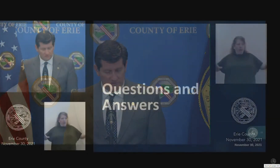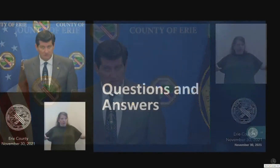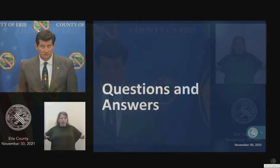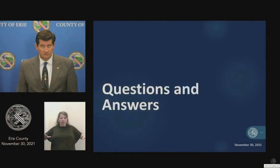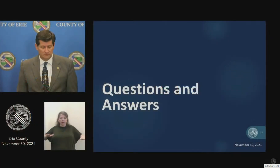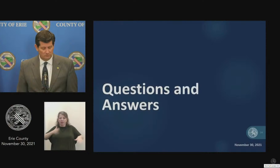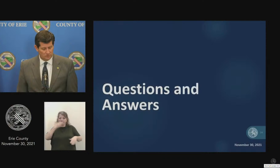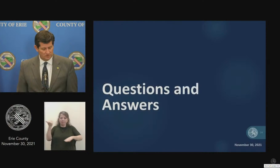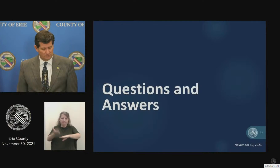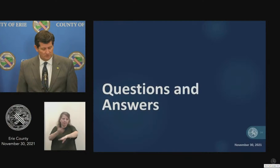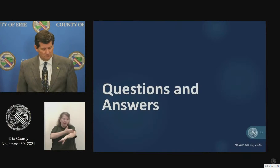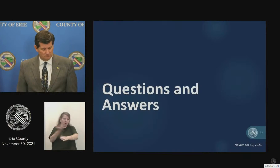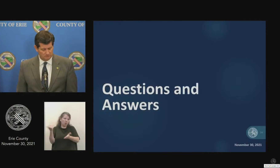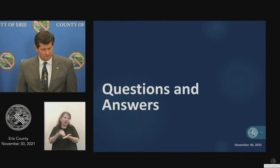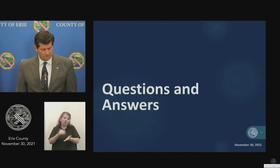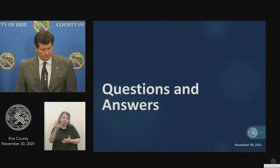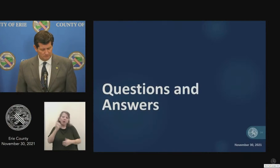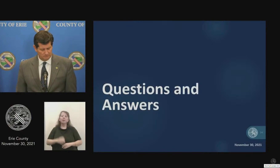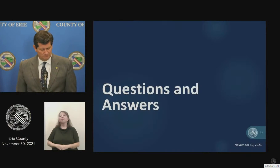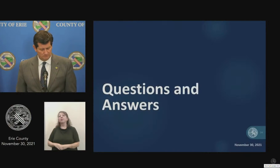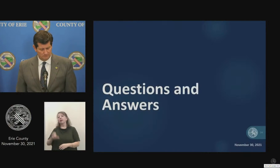Breanne Rozier from Spectrum.